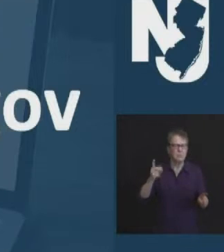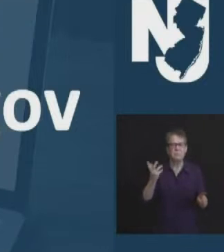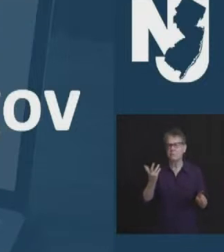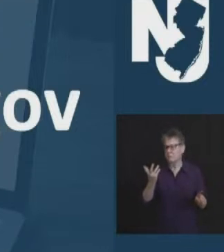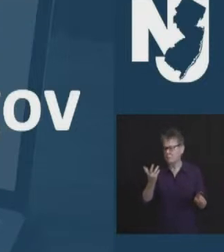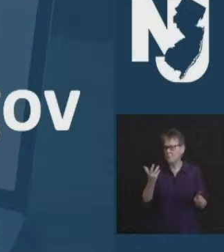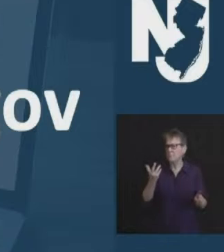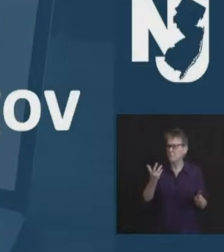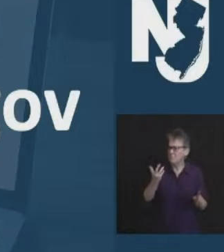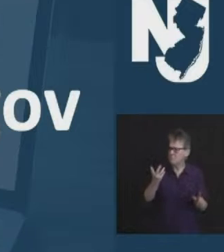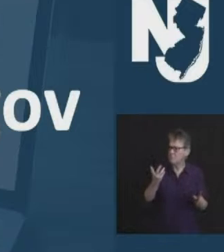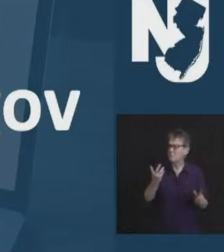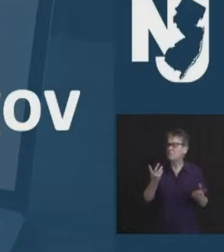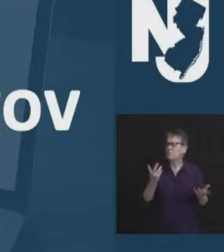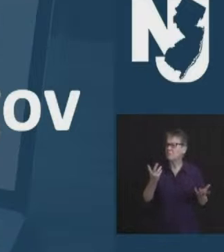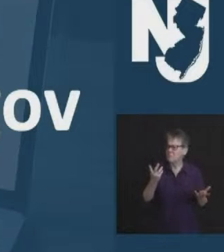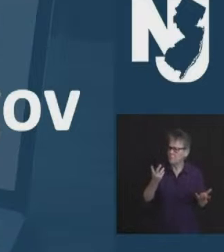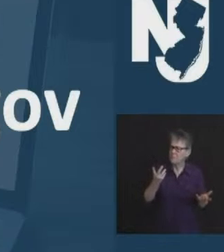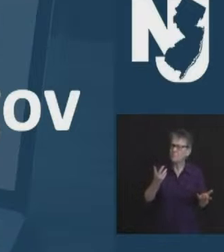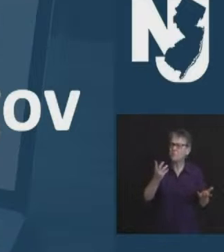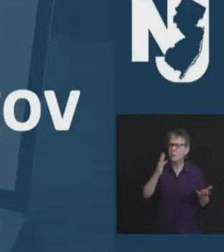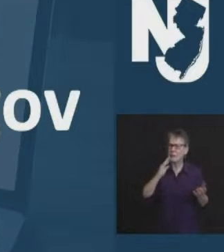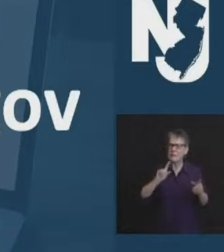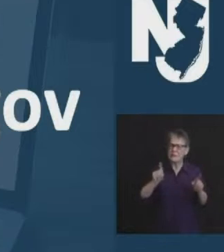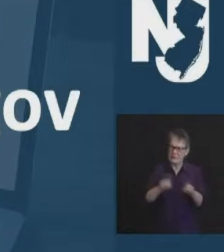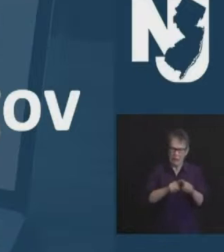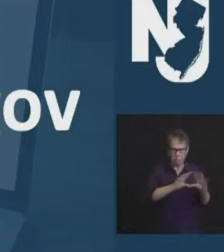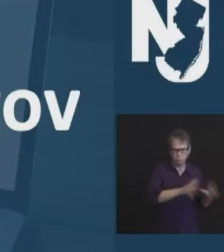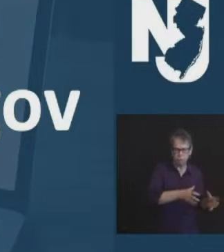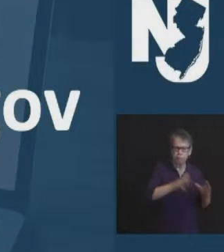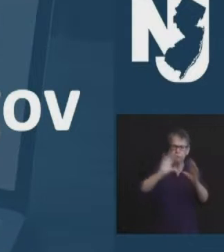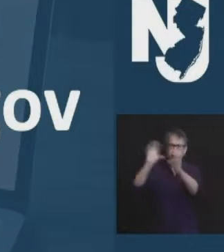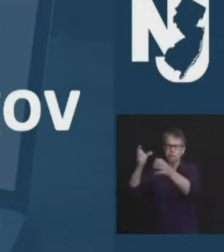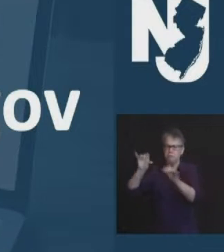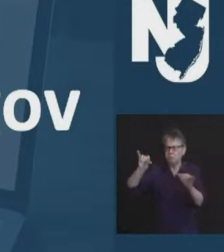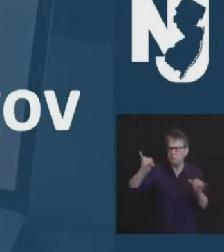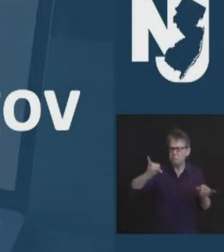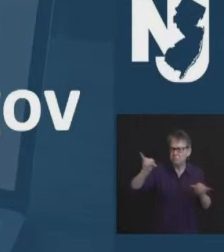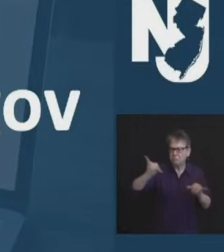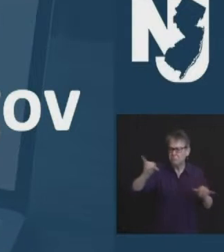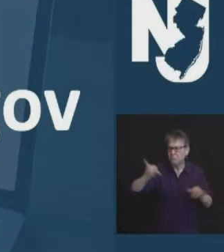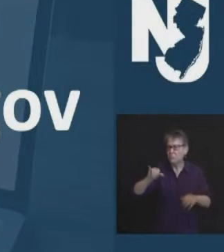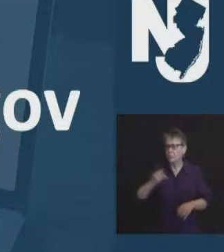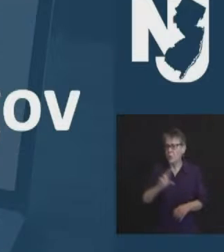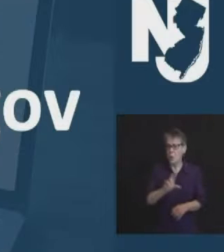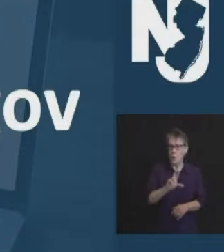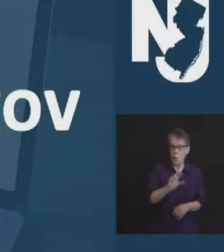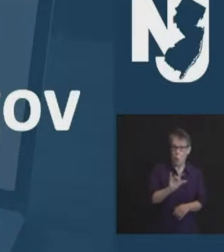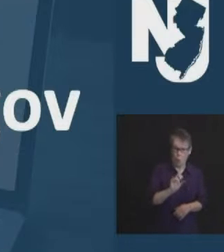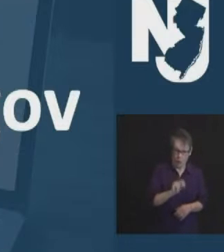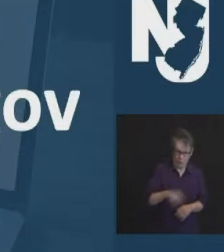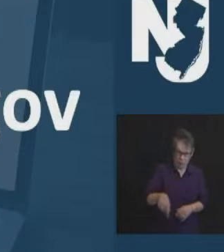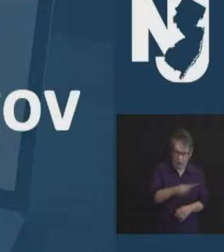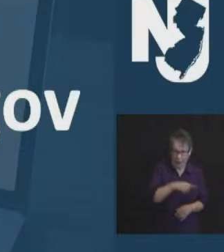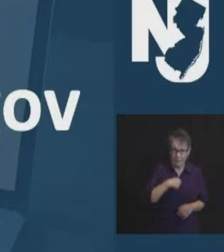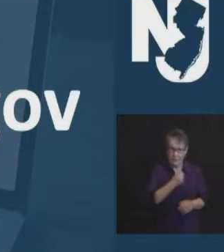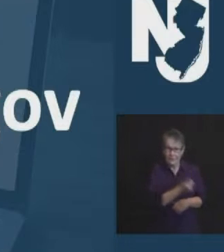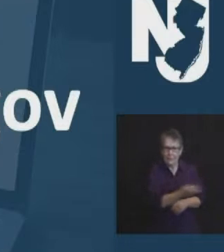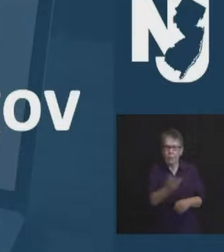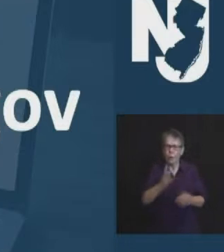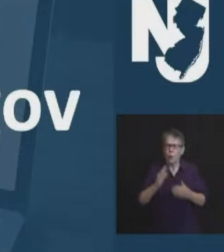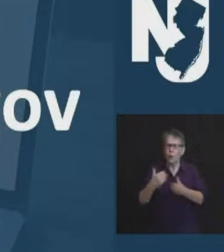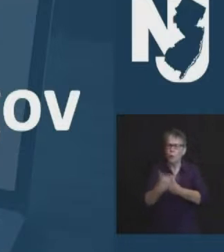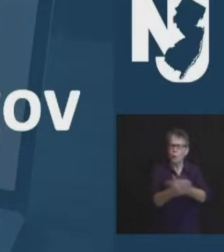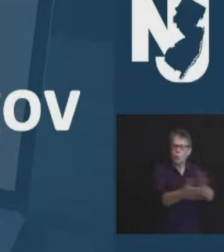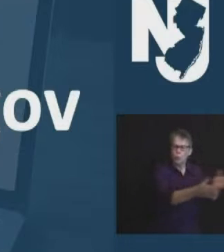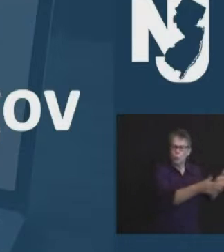sort of in a chain of rooms together, and in Rockaway you're in a former Sears,